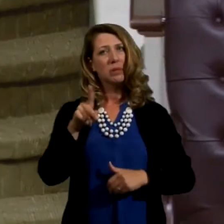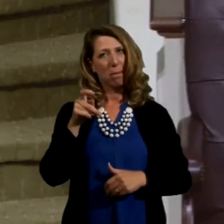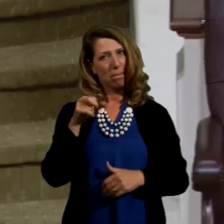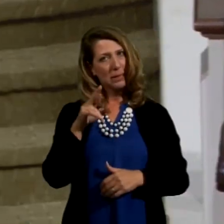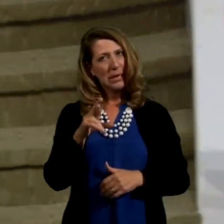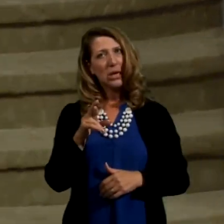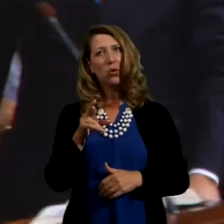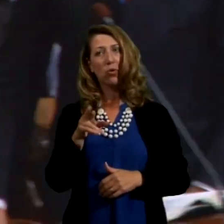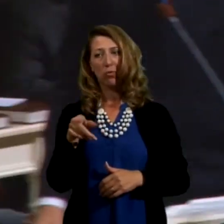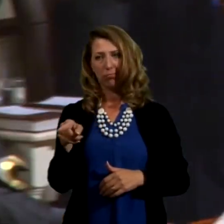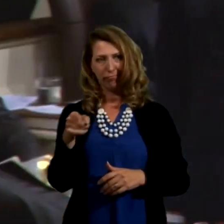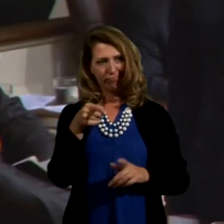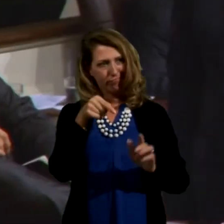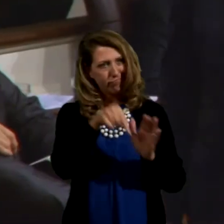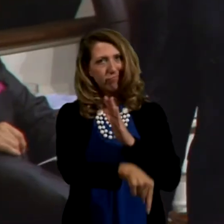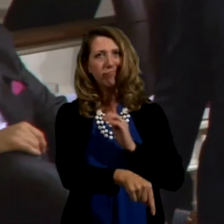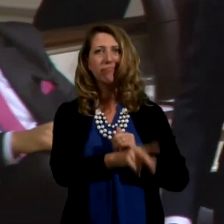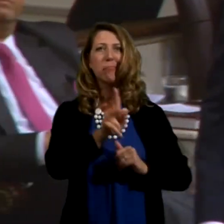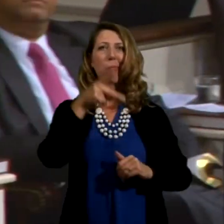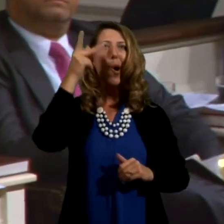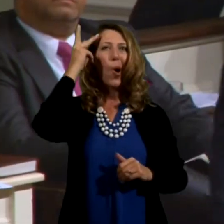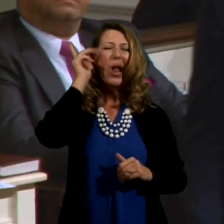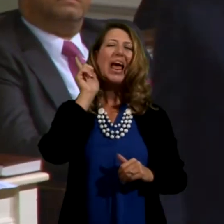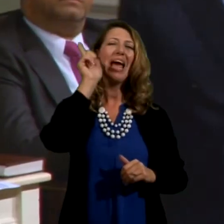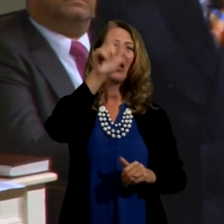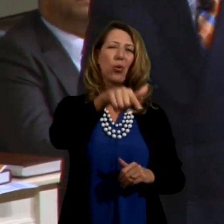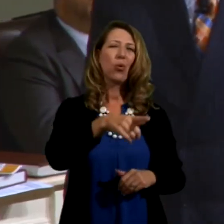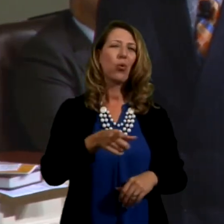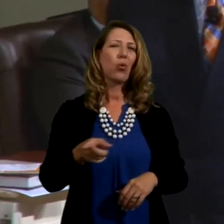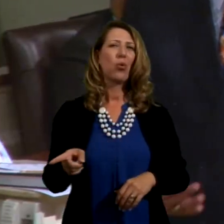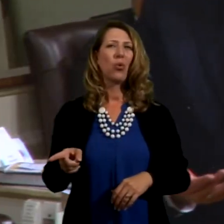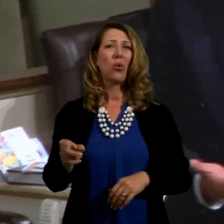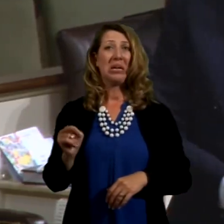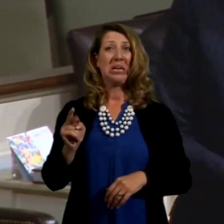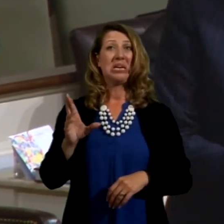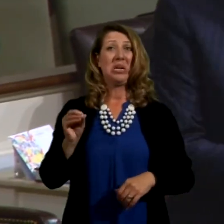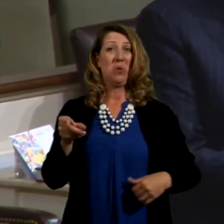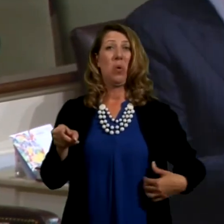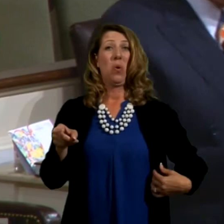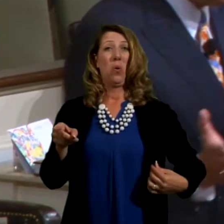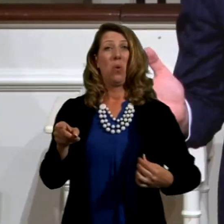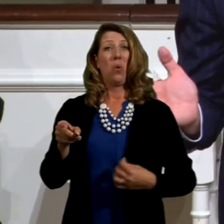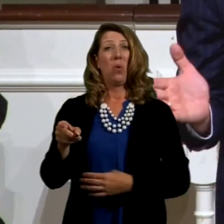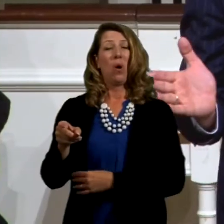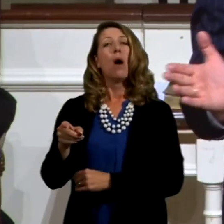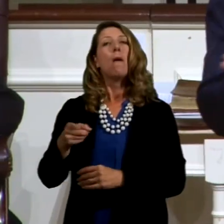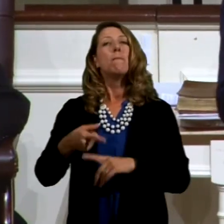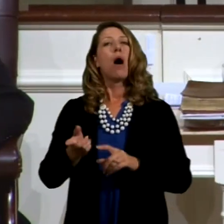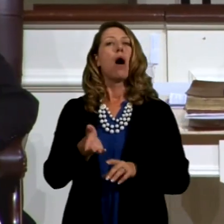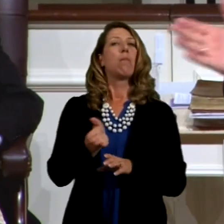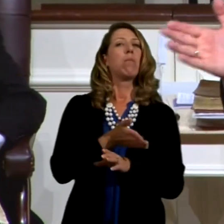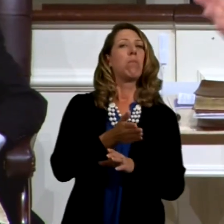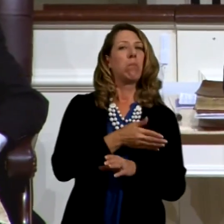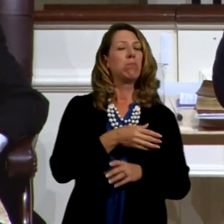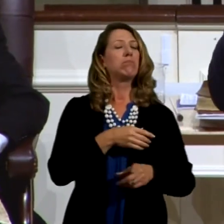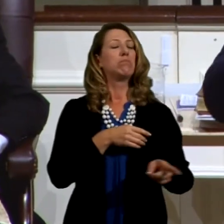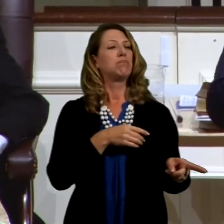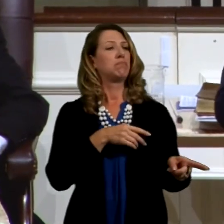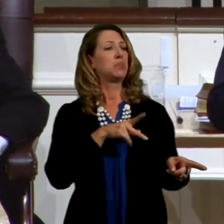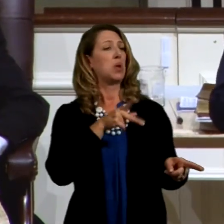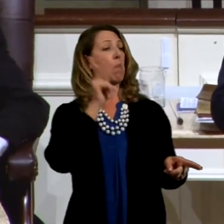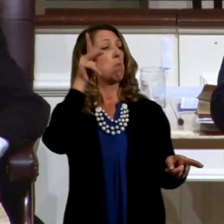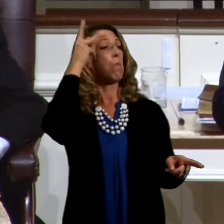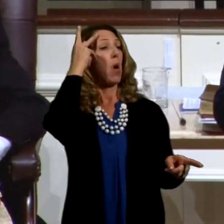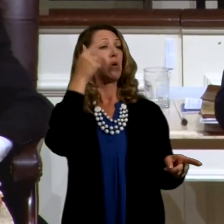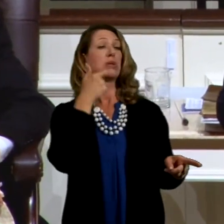took the life of Paul eventually. But he, in his calmer years, Paul says, I appeal